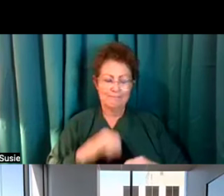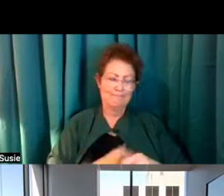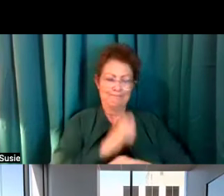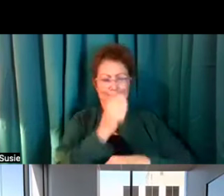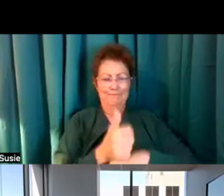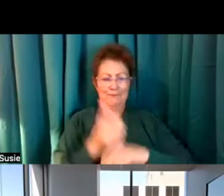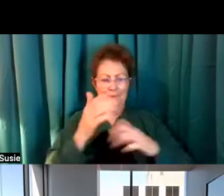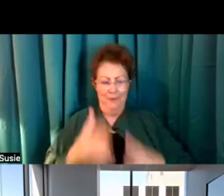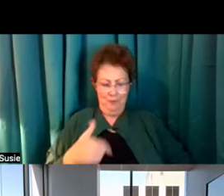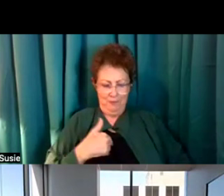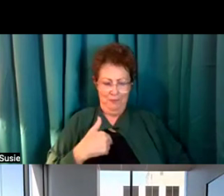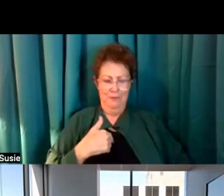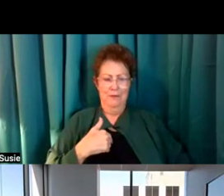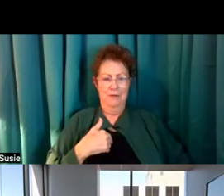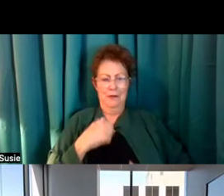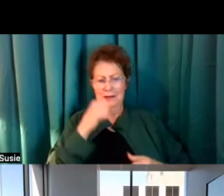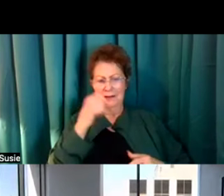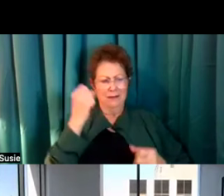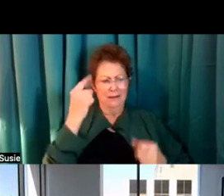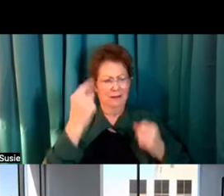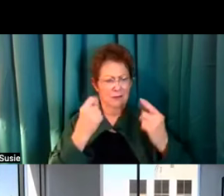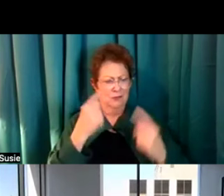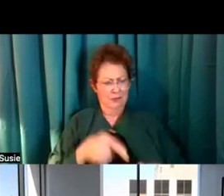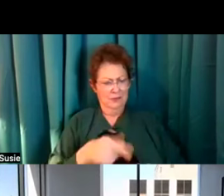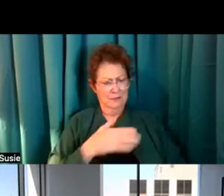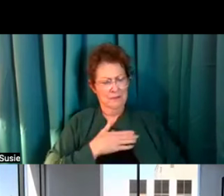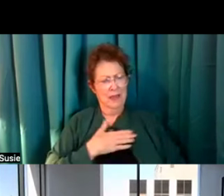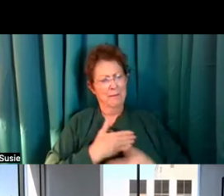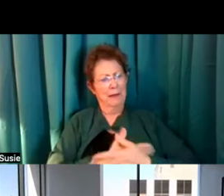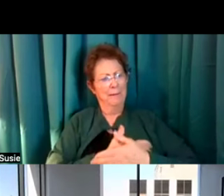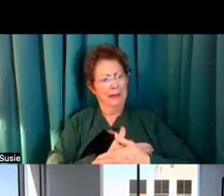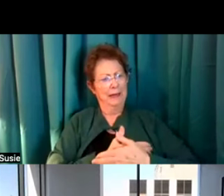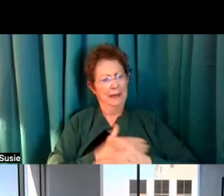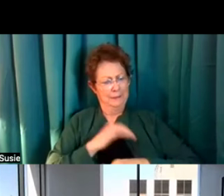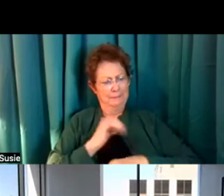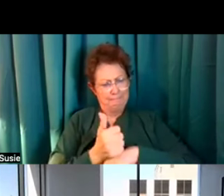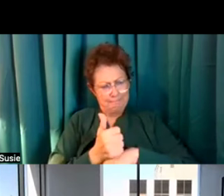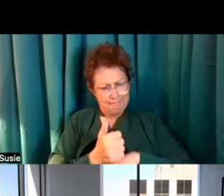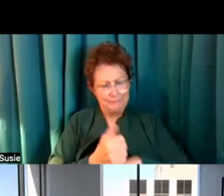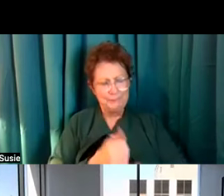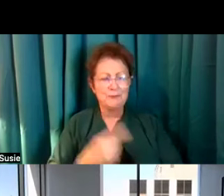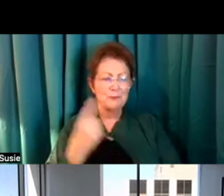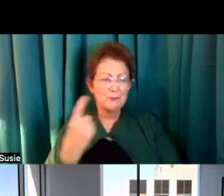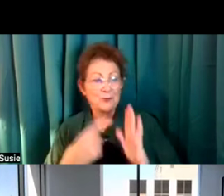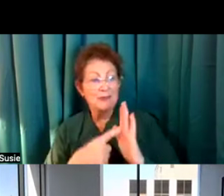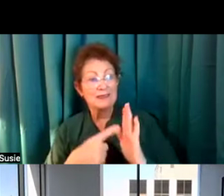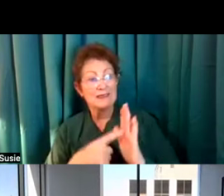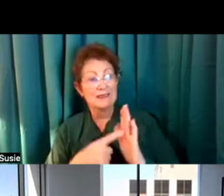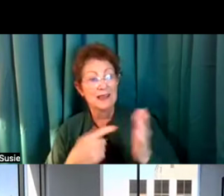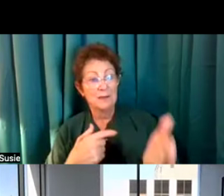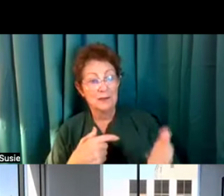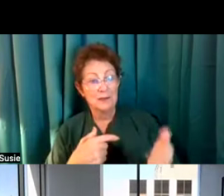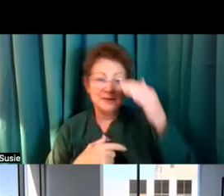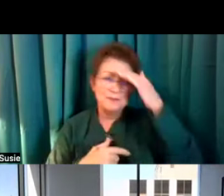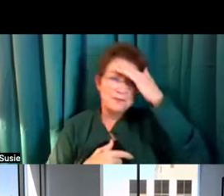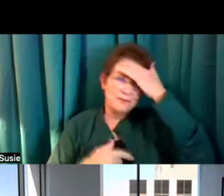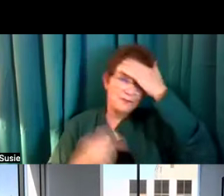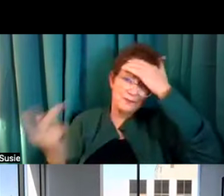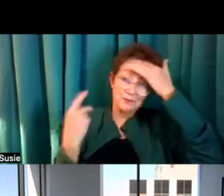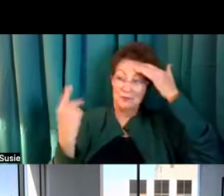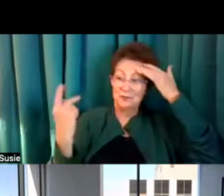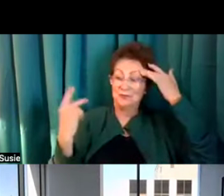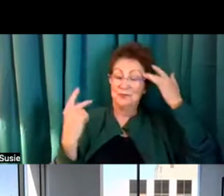to understand because they kind of view it as their baby. So here's an example of some issues that Michael and I have both seen